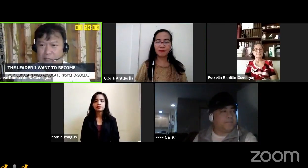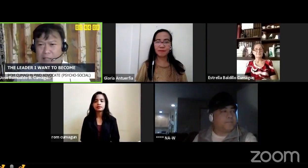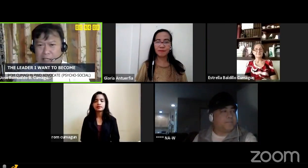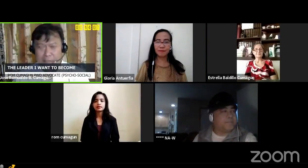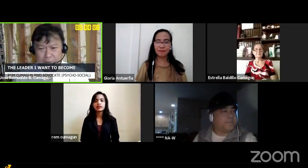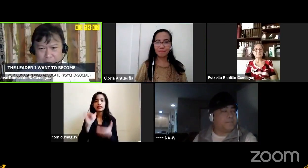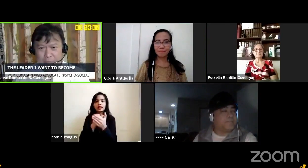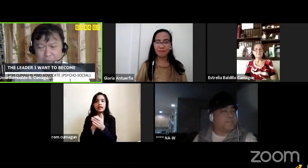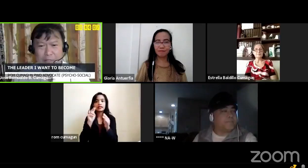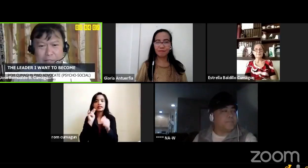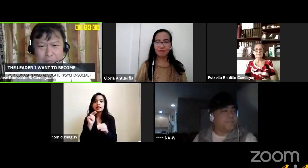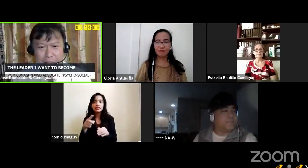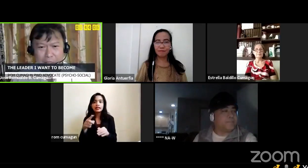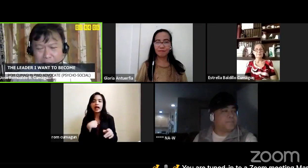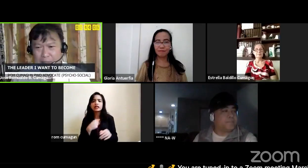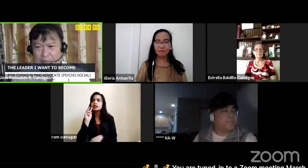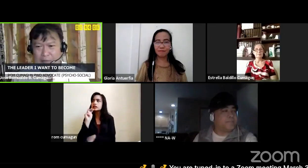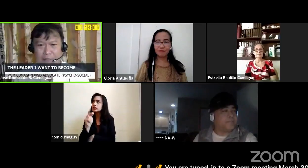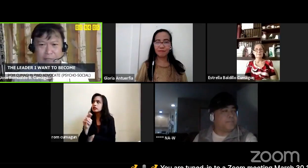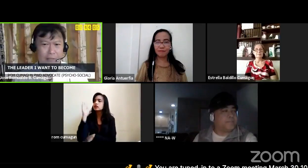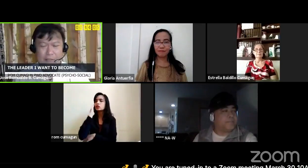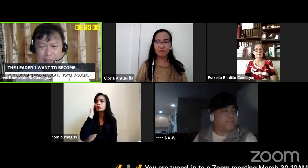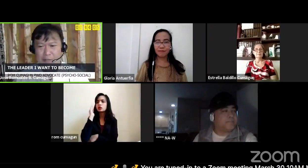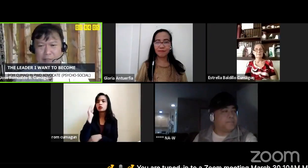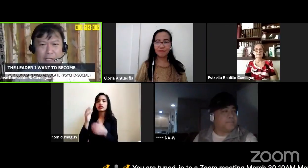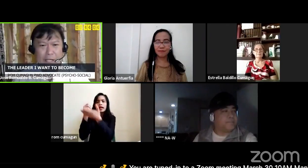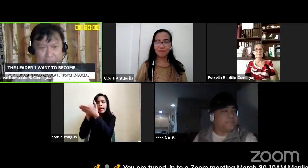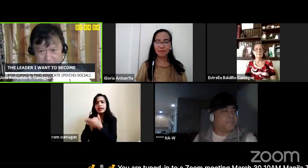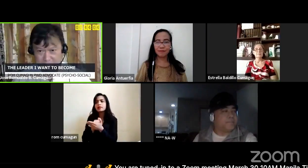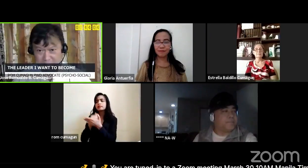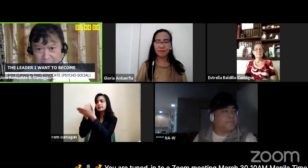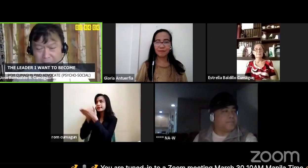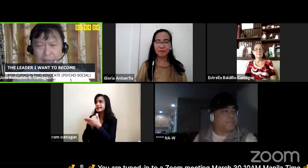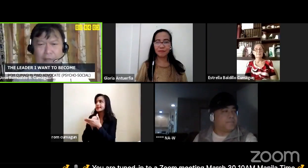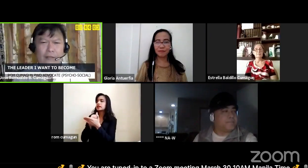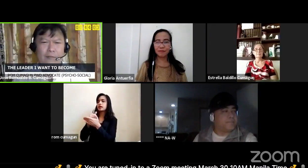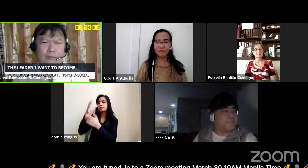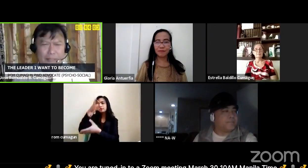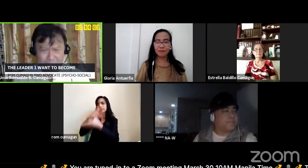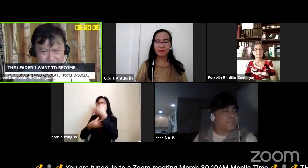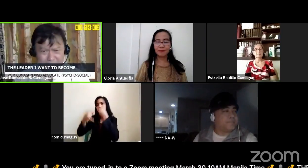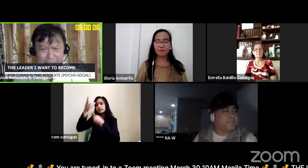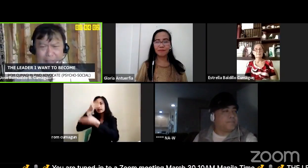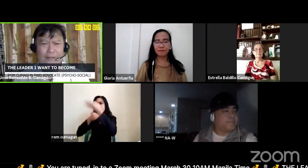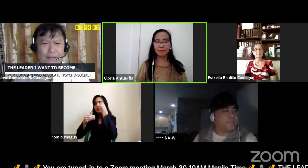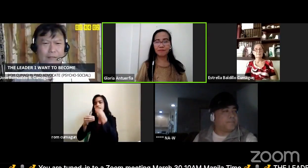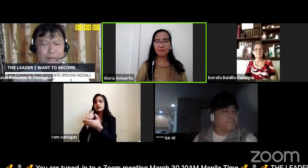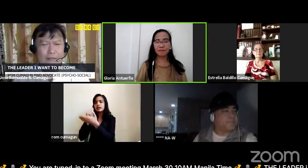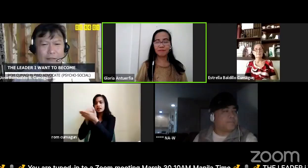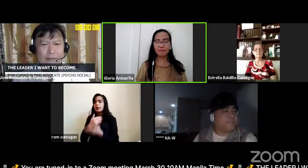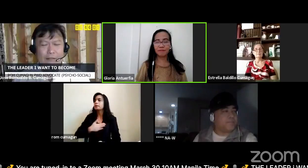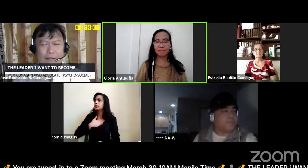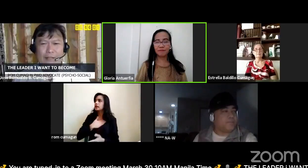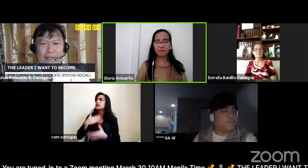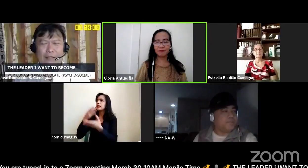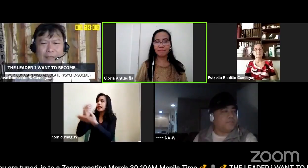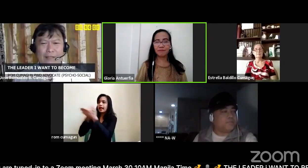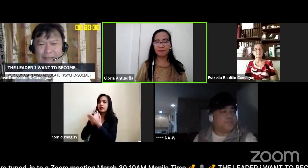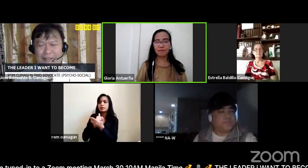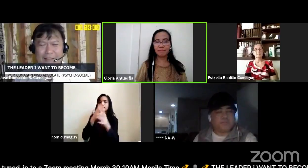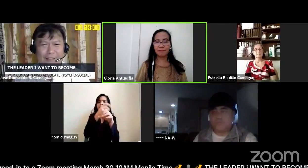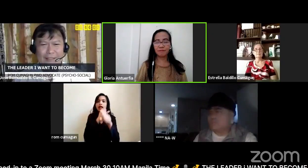These are the things that I need to know. Please help me learn this. These are the things that I have to have. Please help me get it.